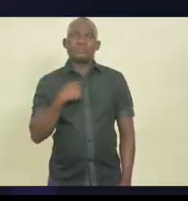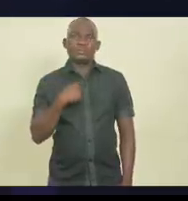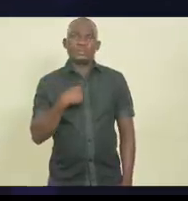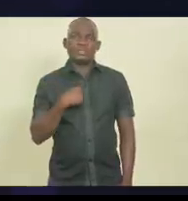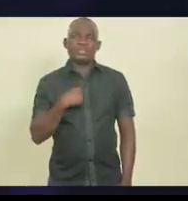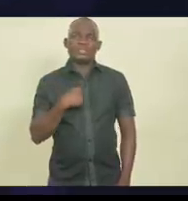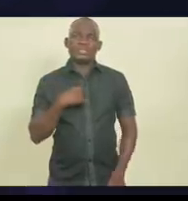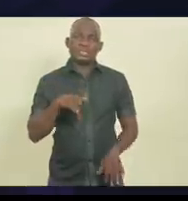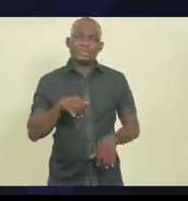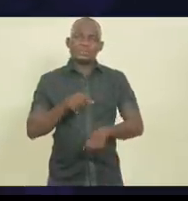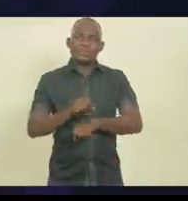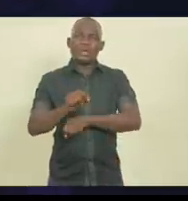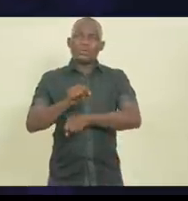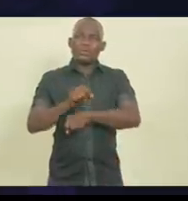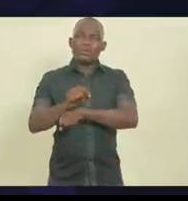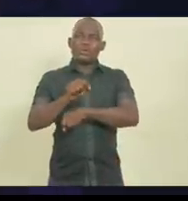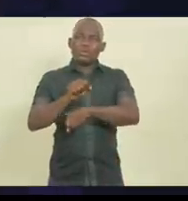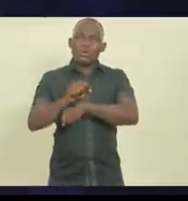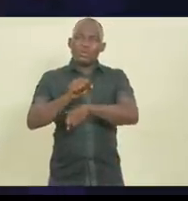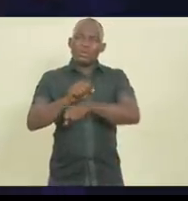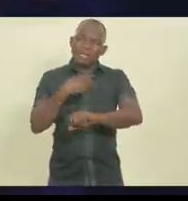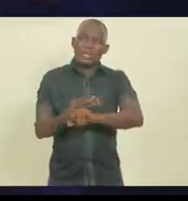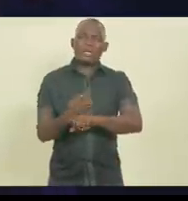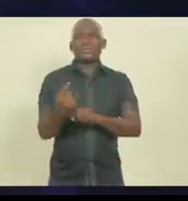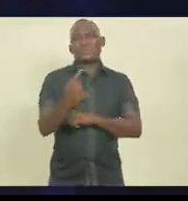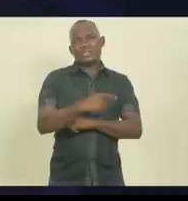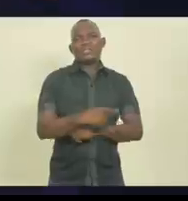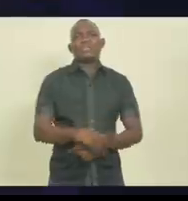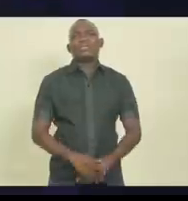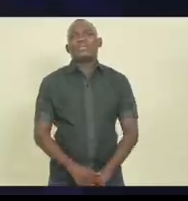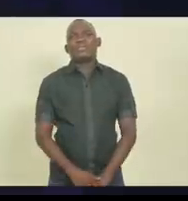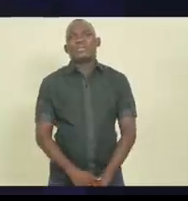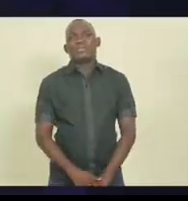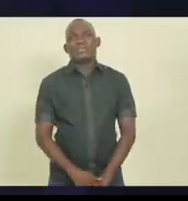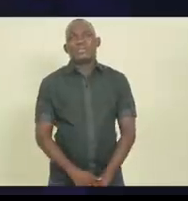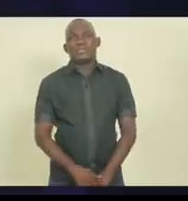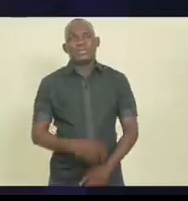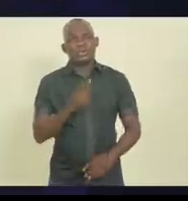I slept off working on all those crazy cases here. Maybe someone else did.